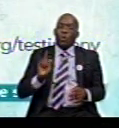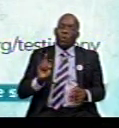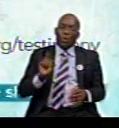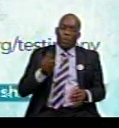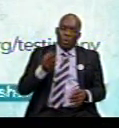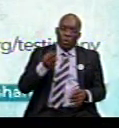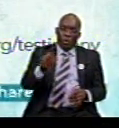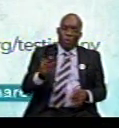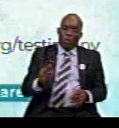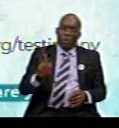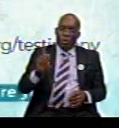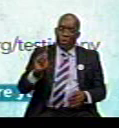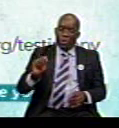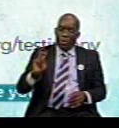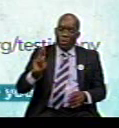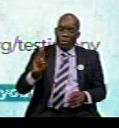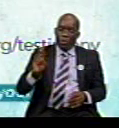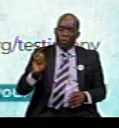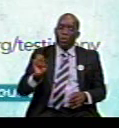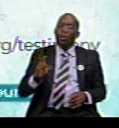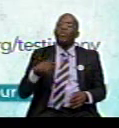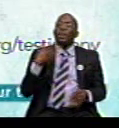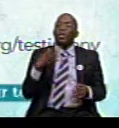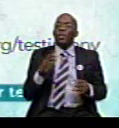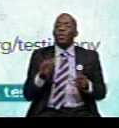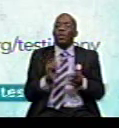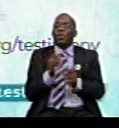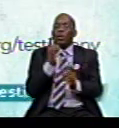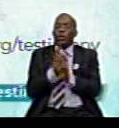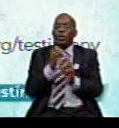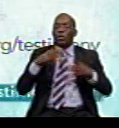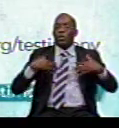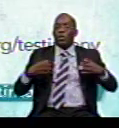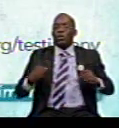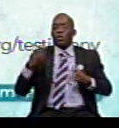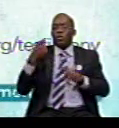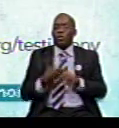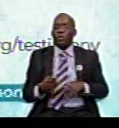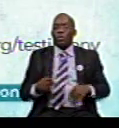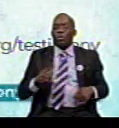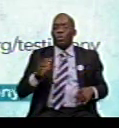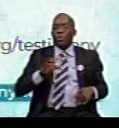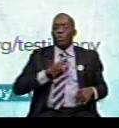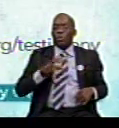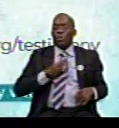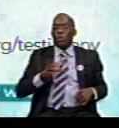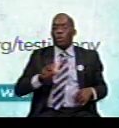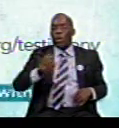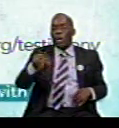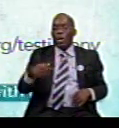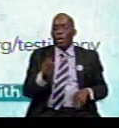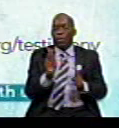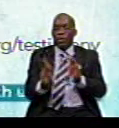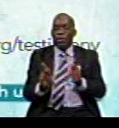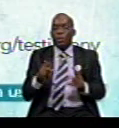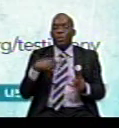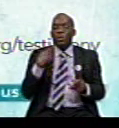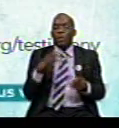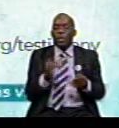chest pain and heart cough. Praise the Lord. Let's take you to YouTube where miracles are happening greatly.